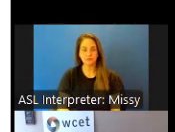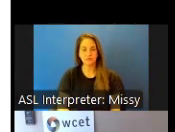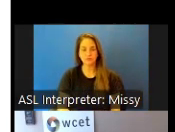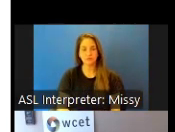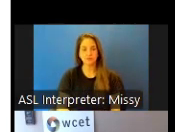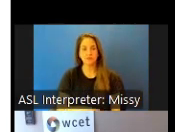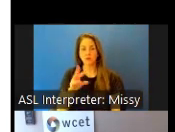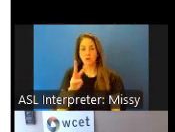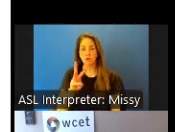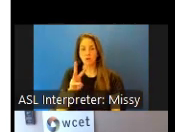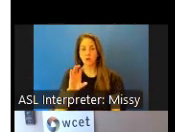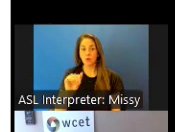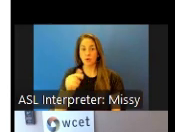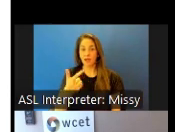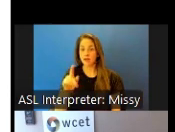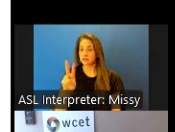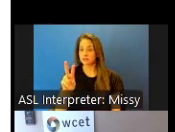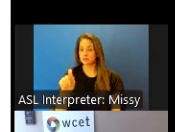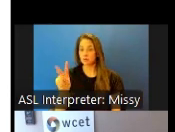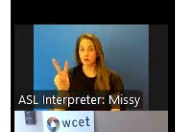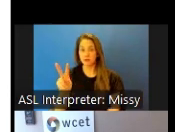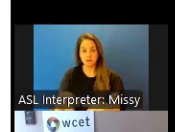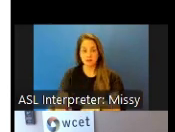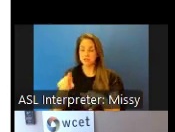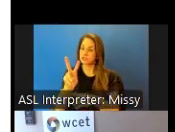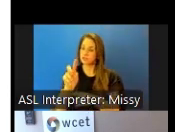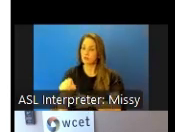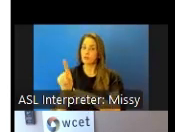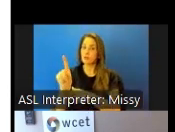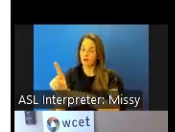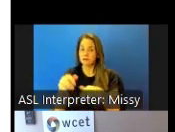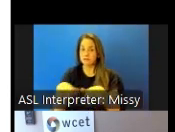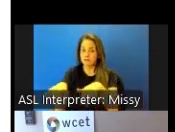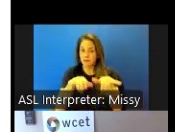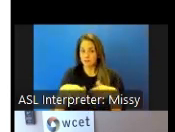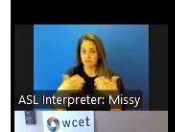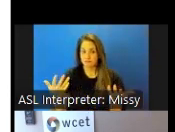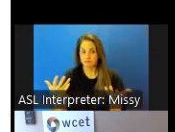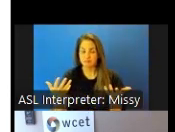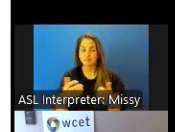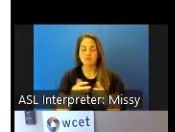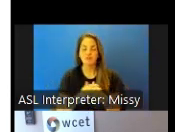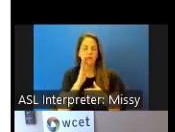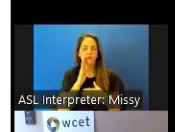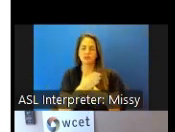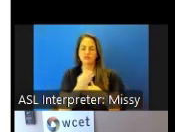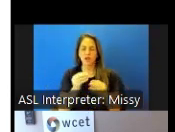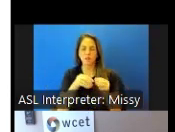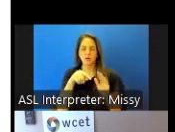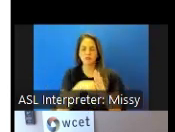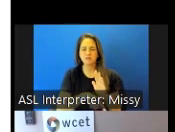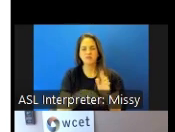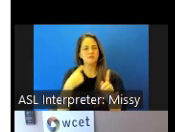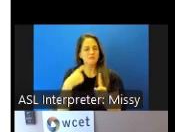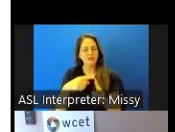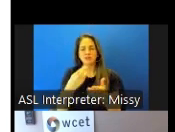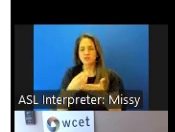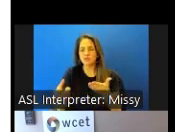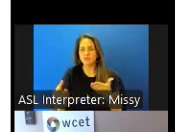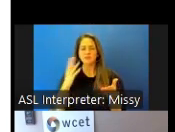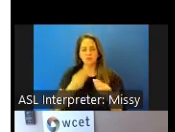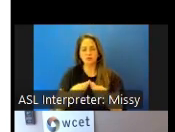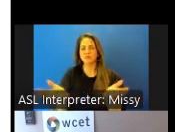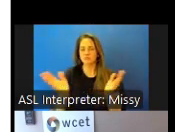What are the 2.1 standards? And again, we will be sharing this with you, and there's lots of great resources that we can pass along as